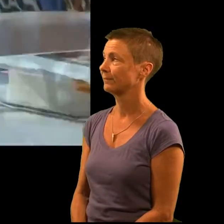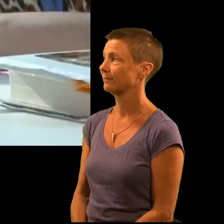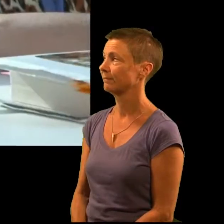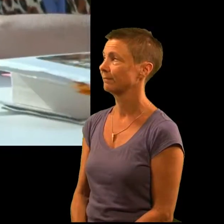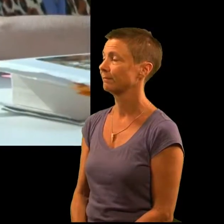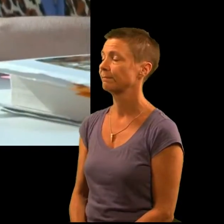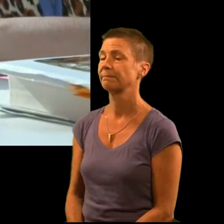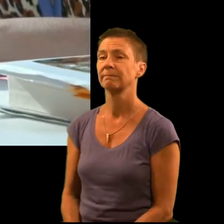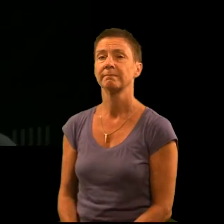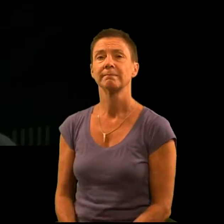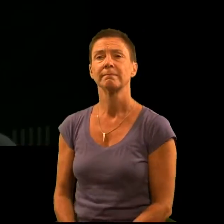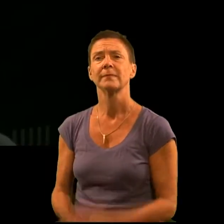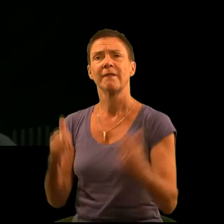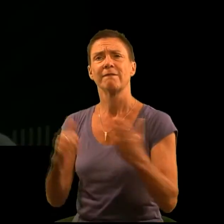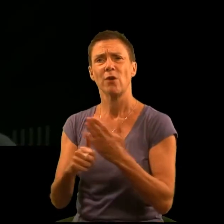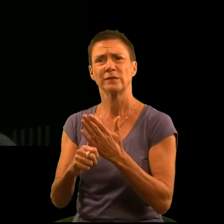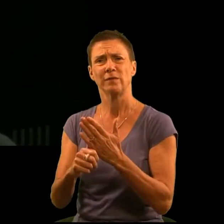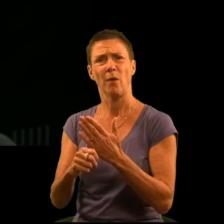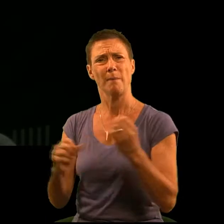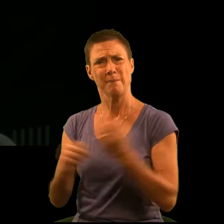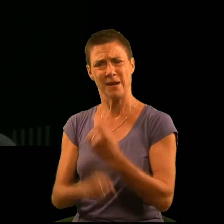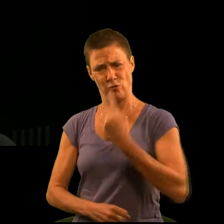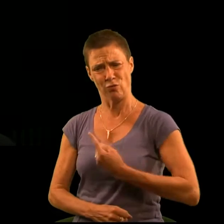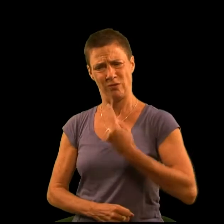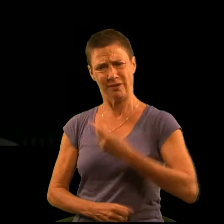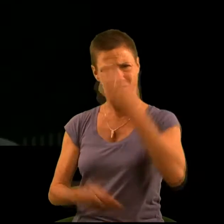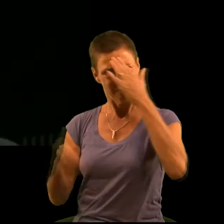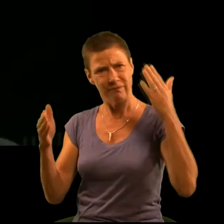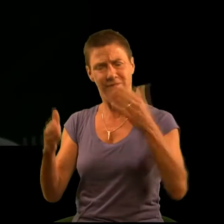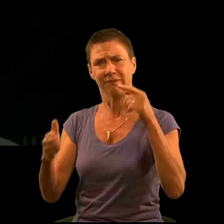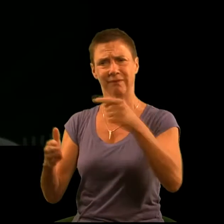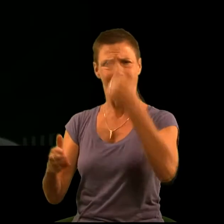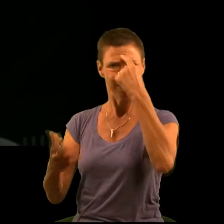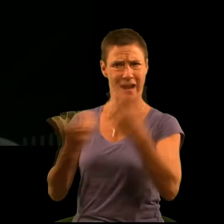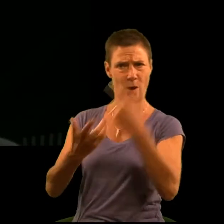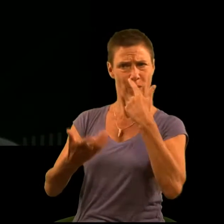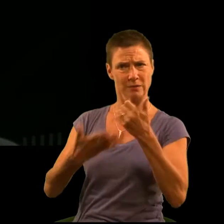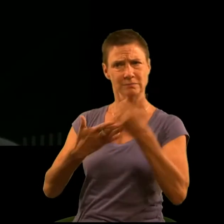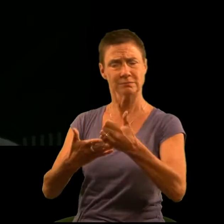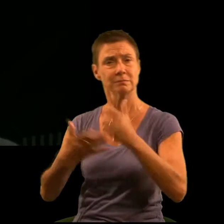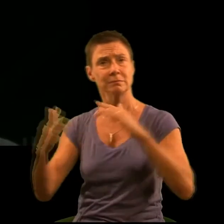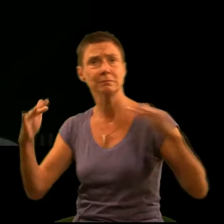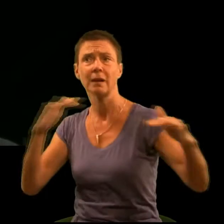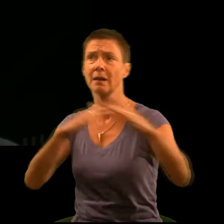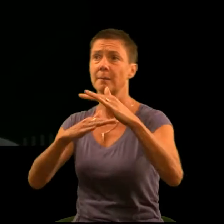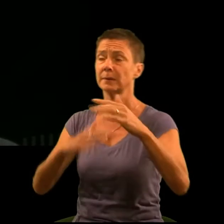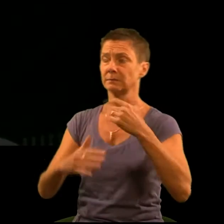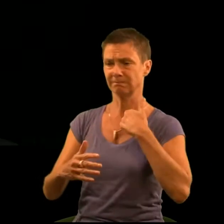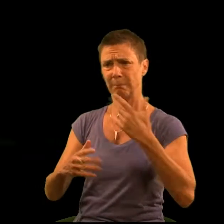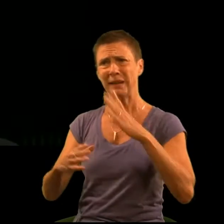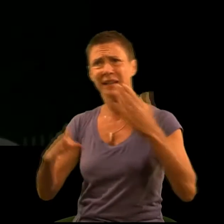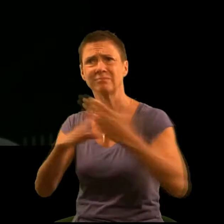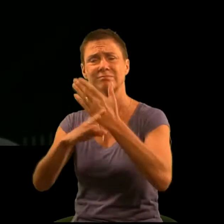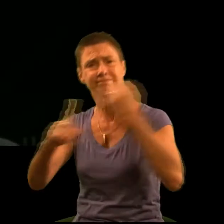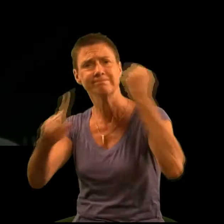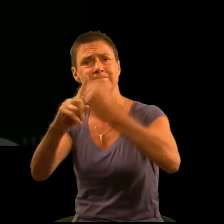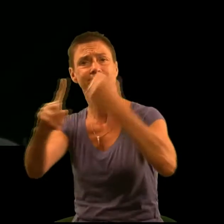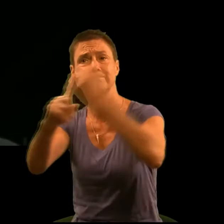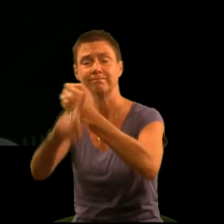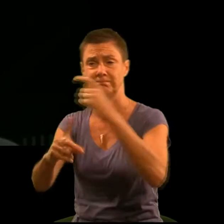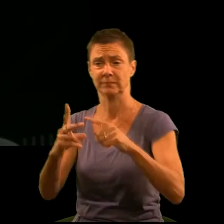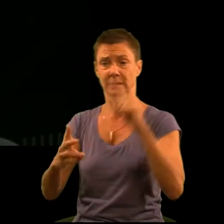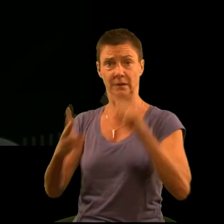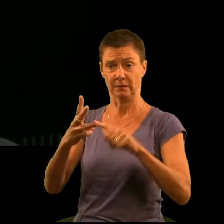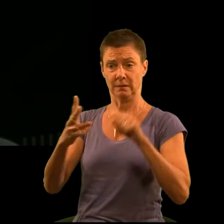First of all, make climate change personal in your life. The second step is get angry and get active. And the third